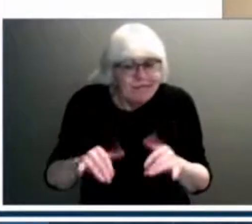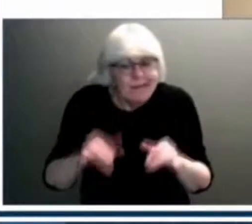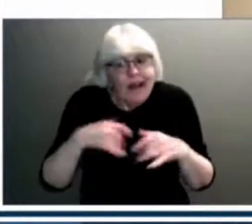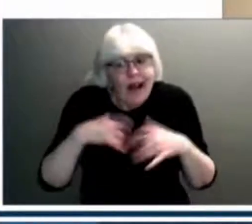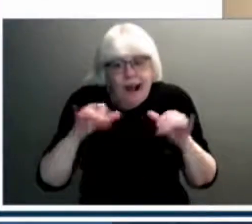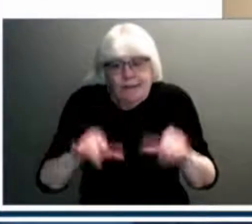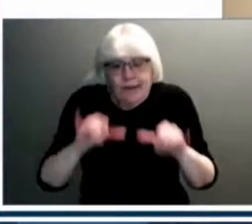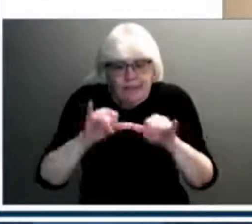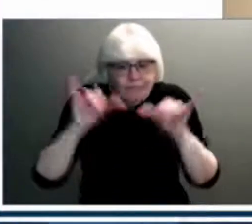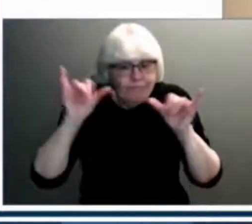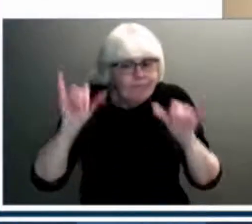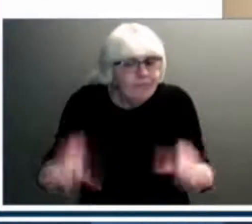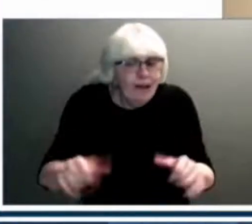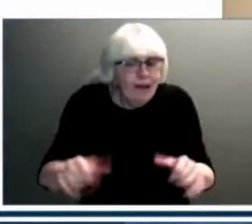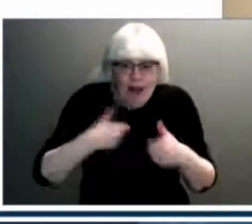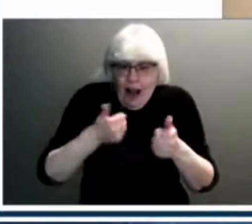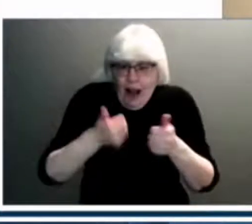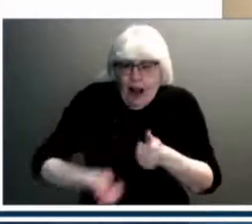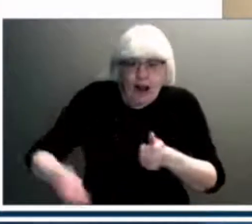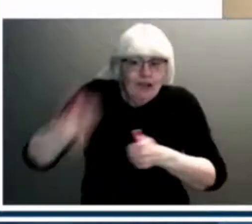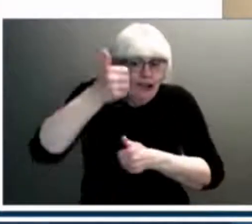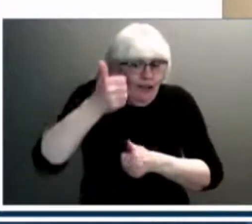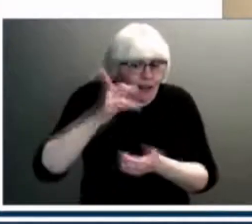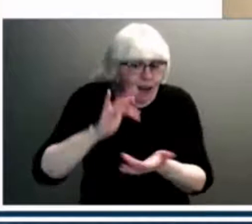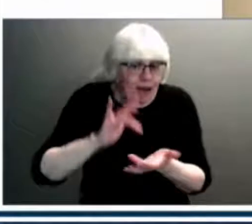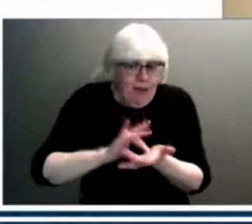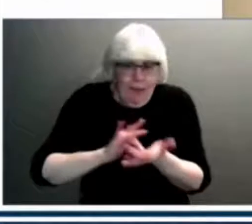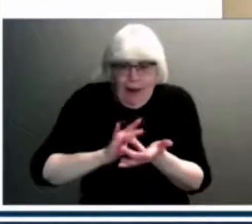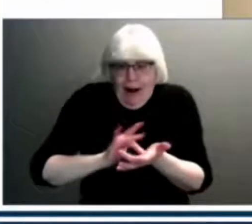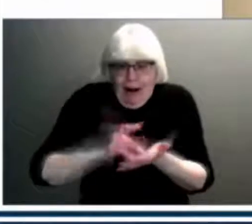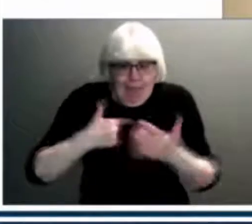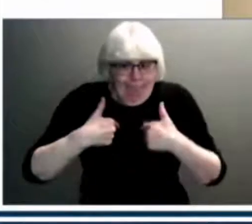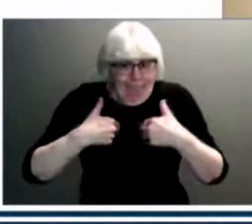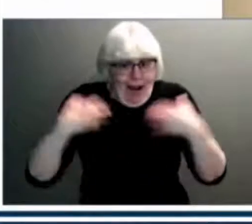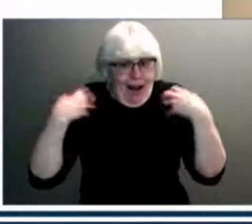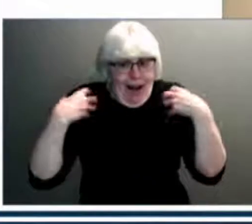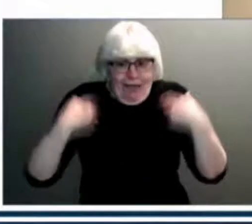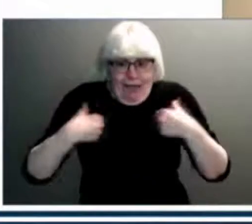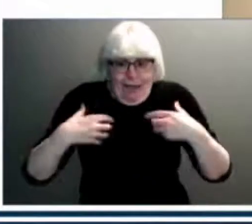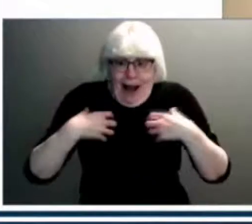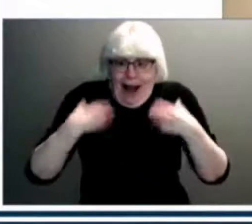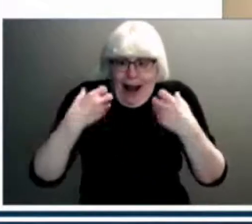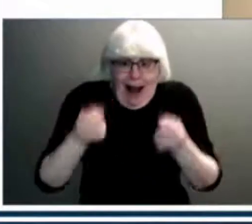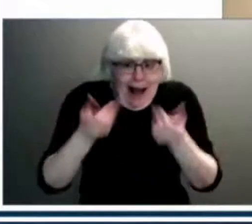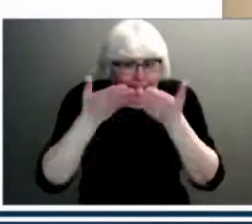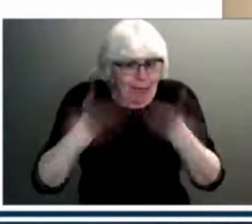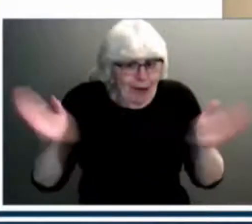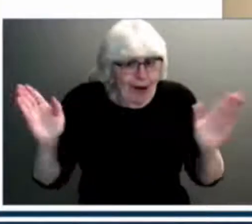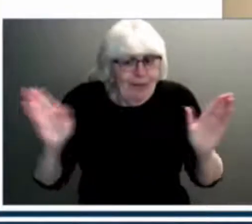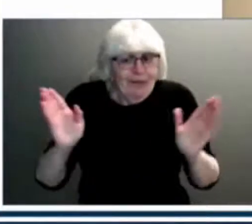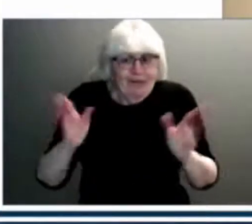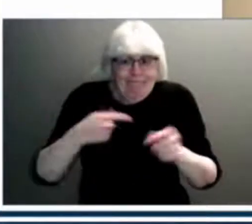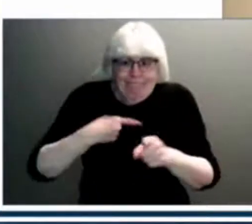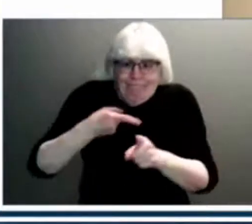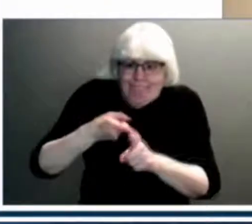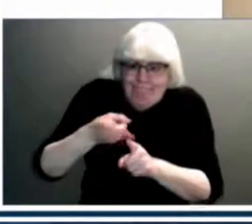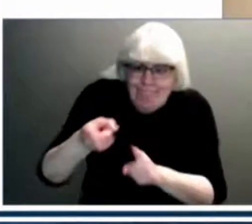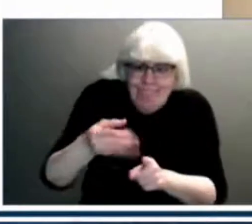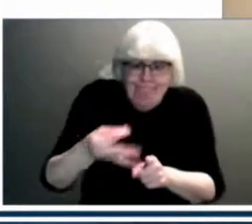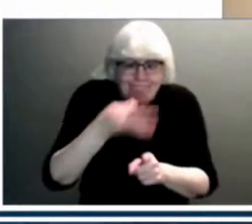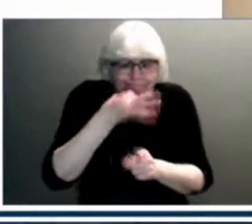and work with my very expert and hardworking colleagues, work with the Premier,